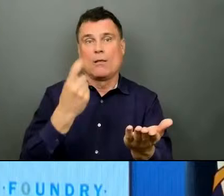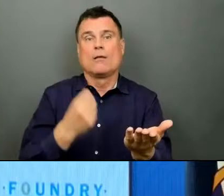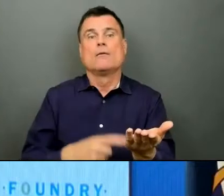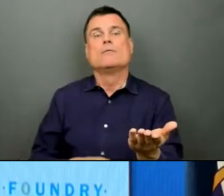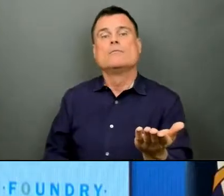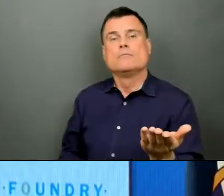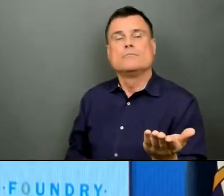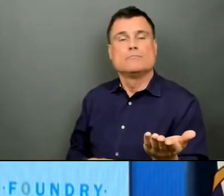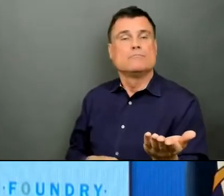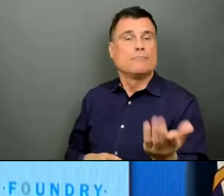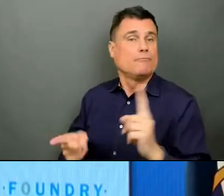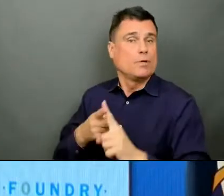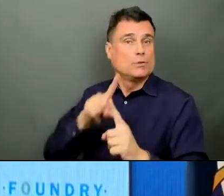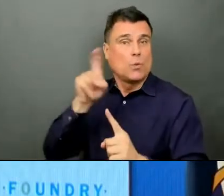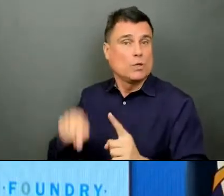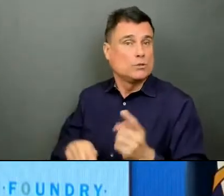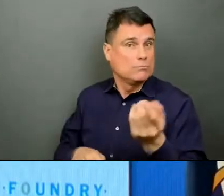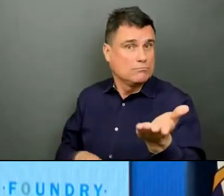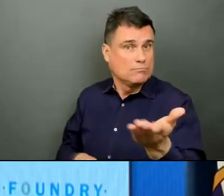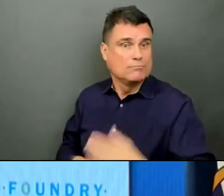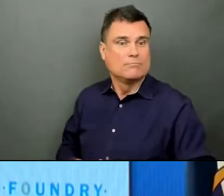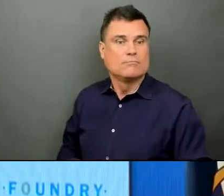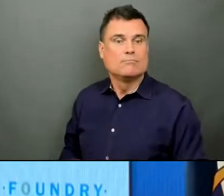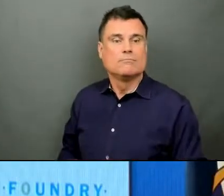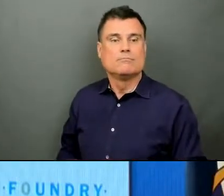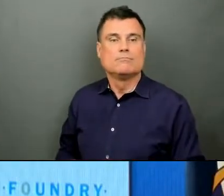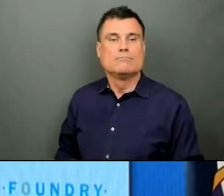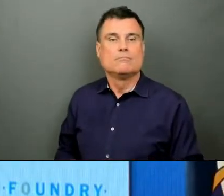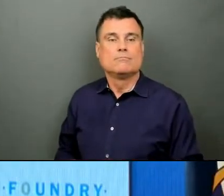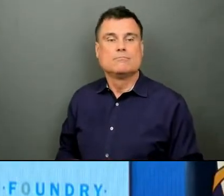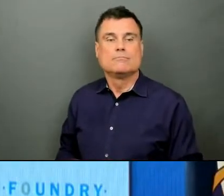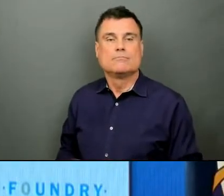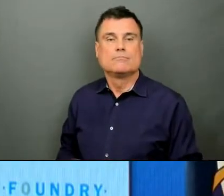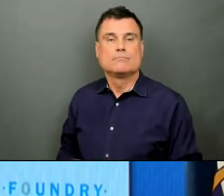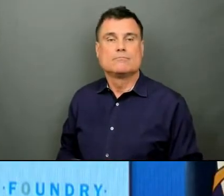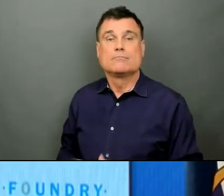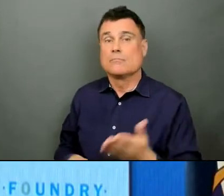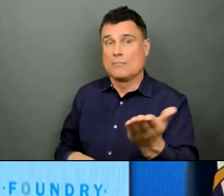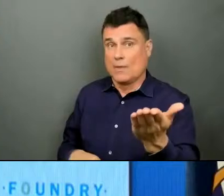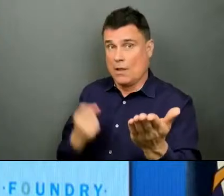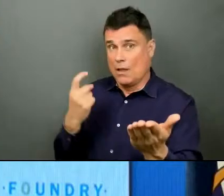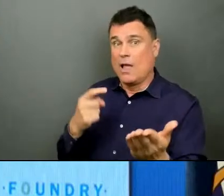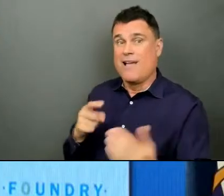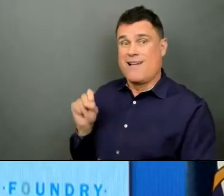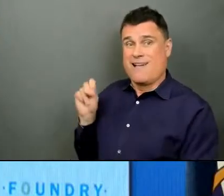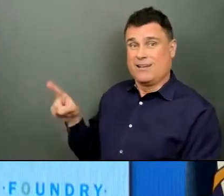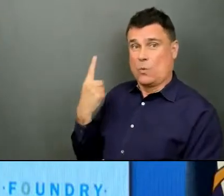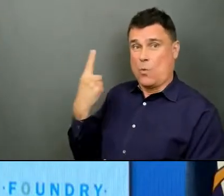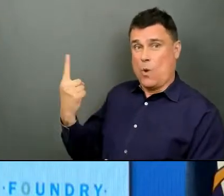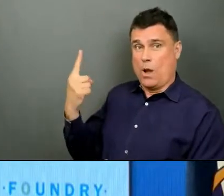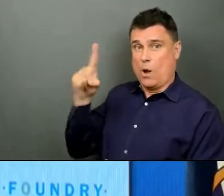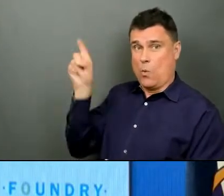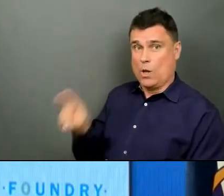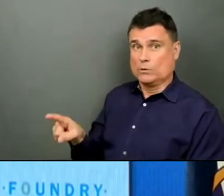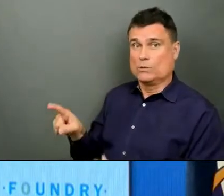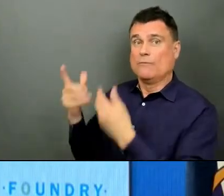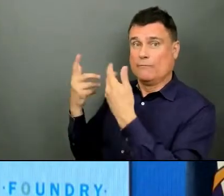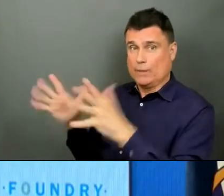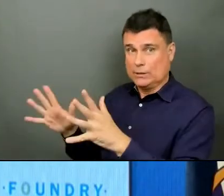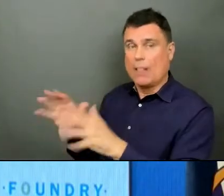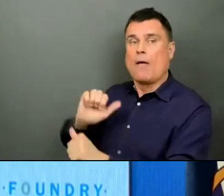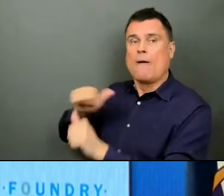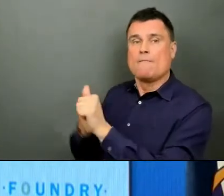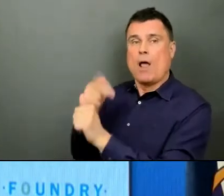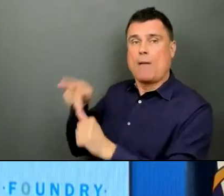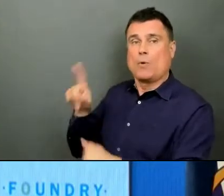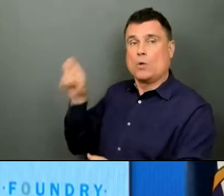to reporters on the line, please press star 1 to enter the queue. You are limited to one question and one follow-up. First question will go to April